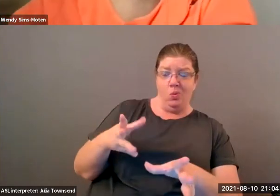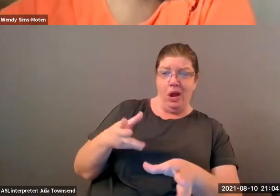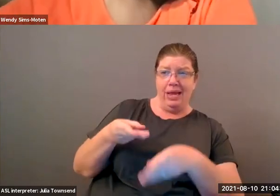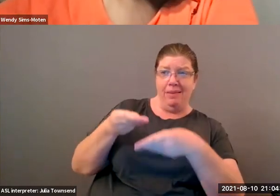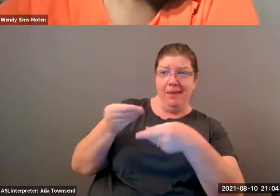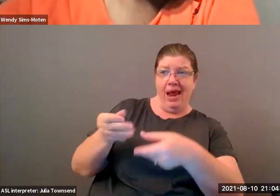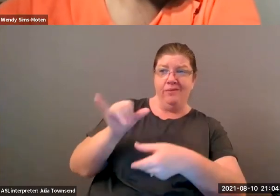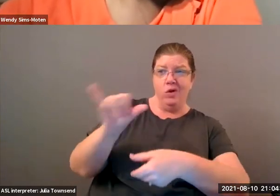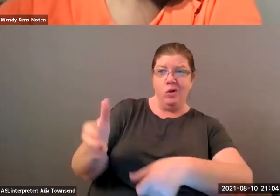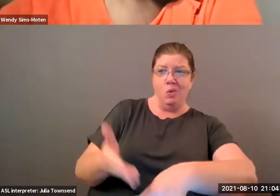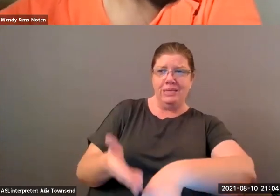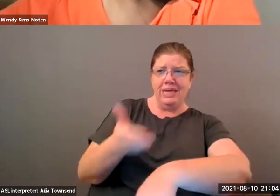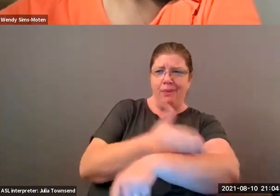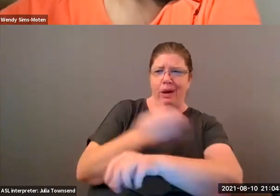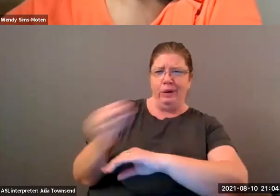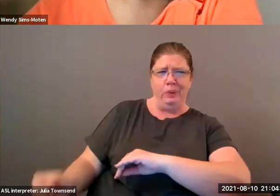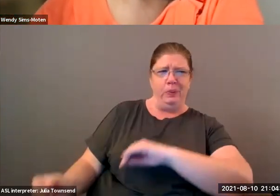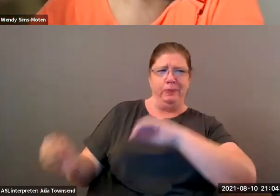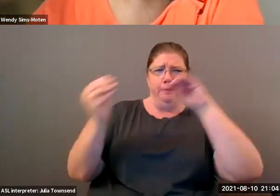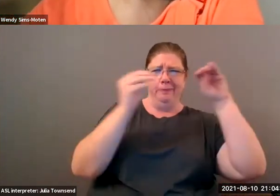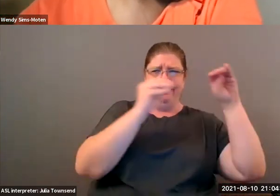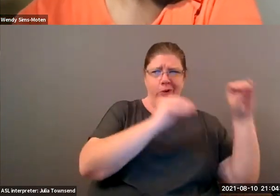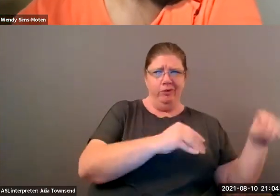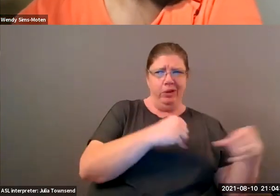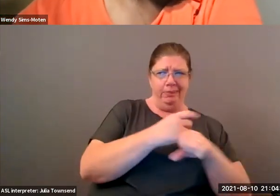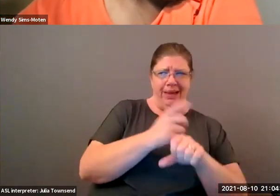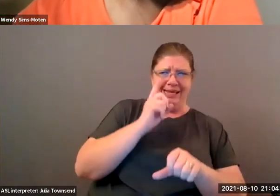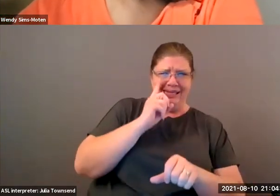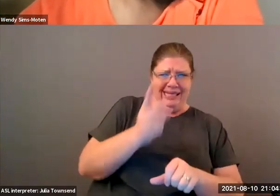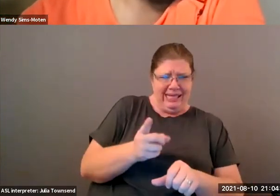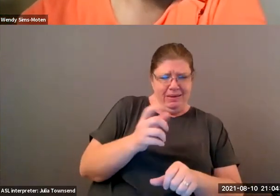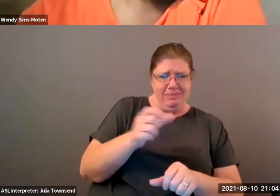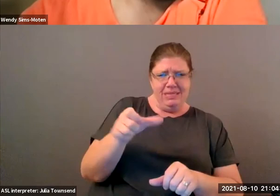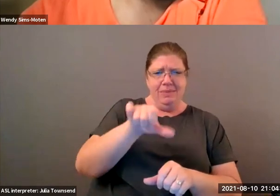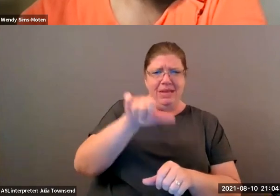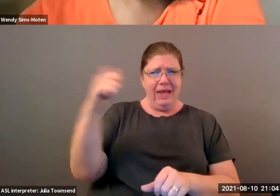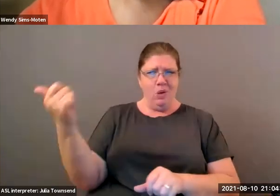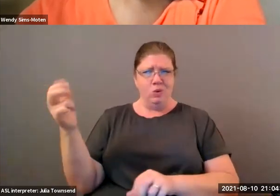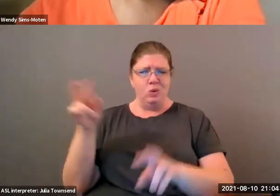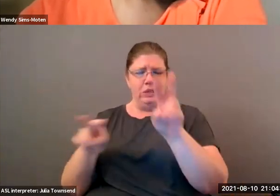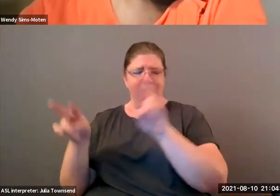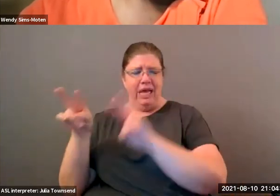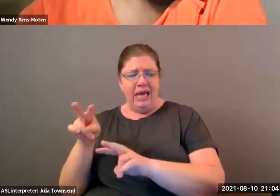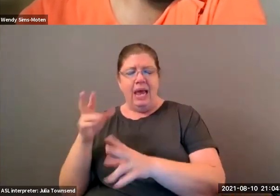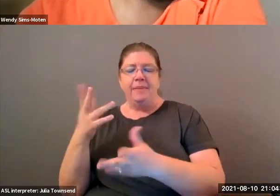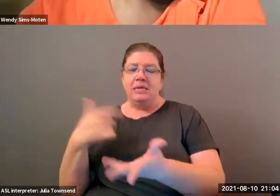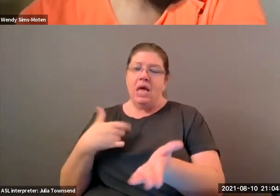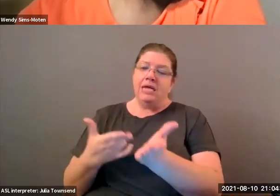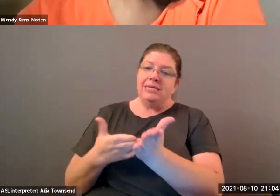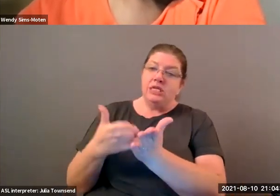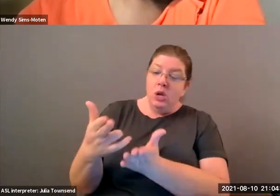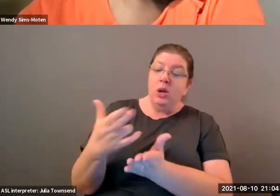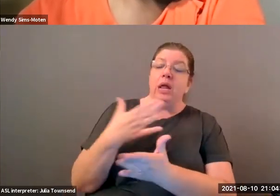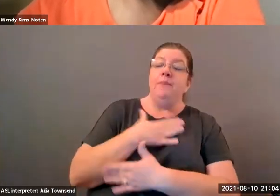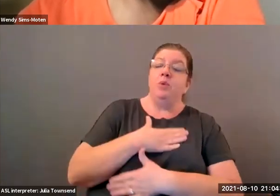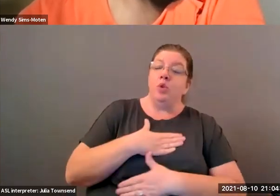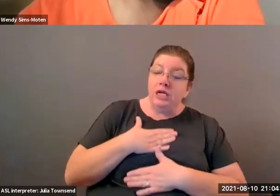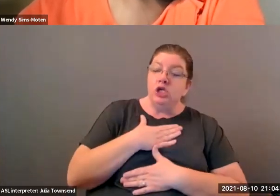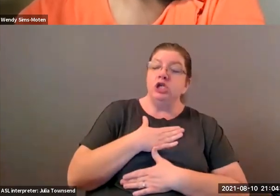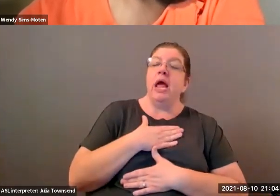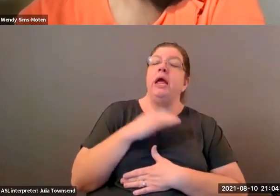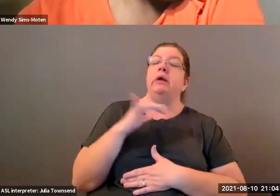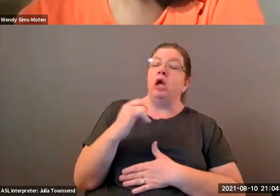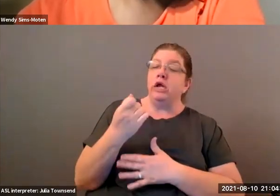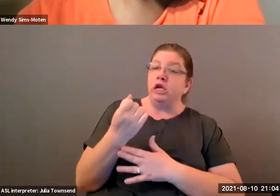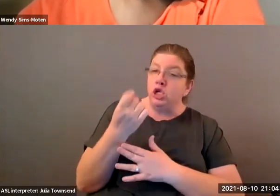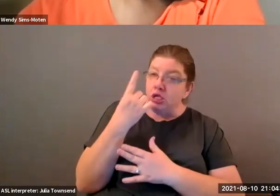to move them to that? Is there something else we might want to look at? Because I sincerely appreciate and understand